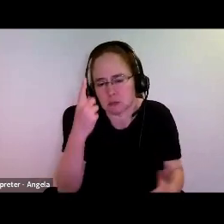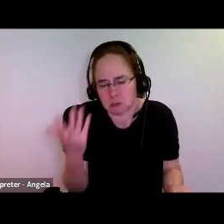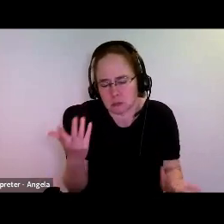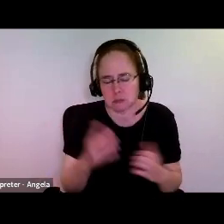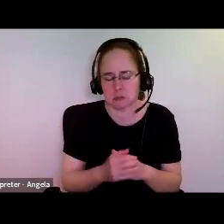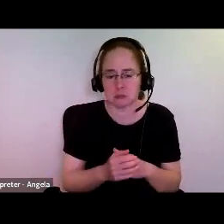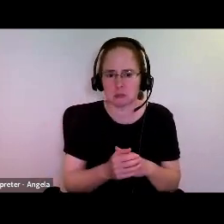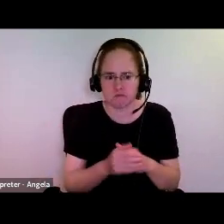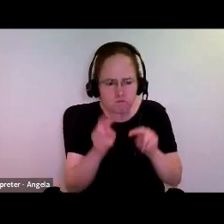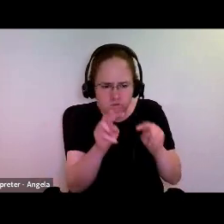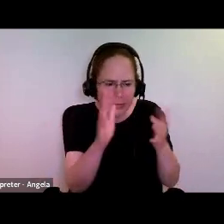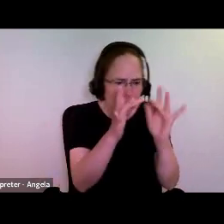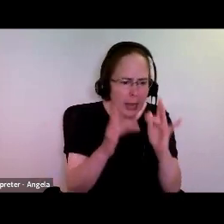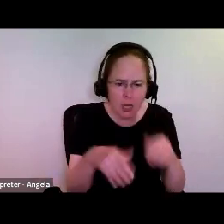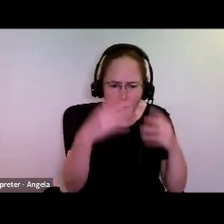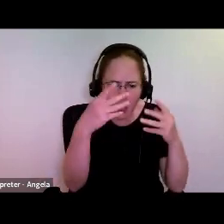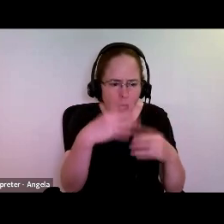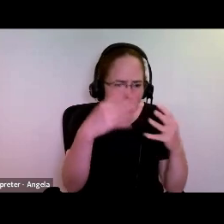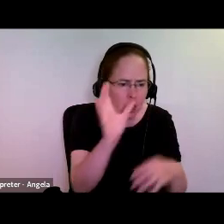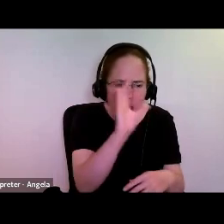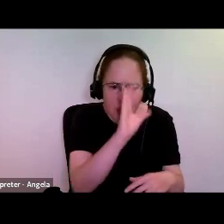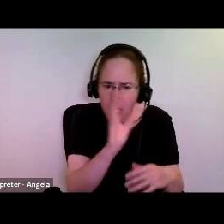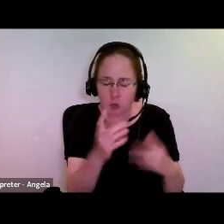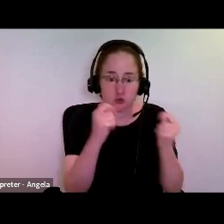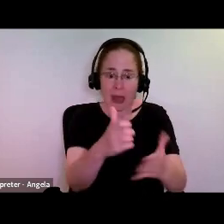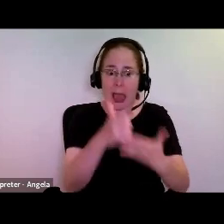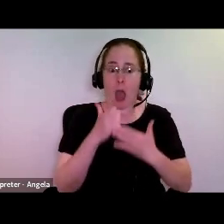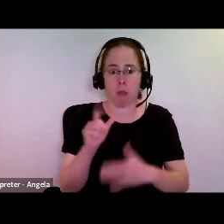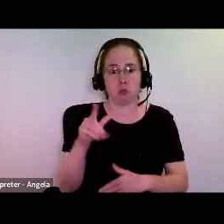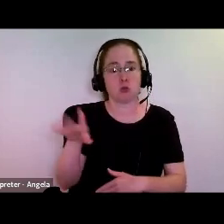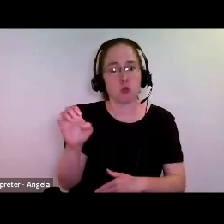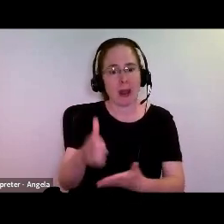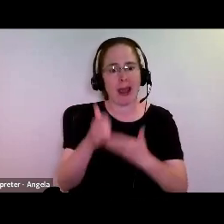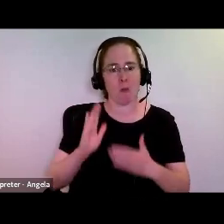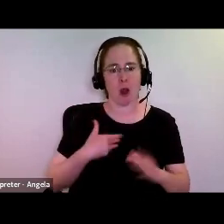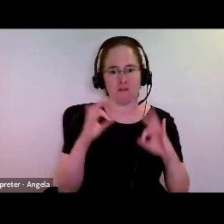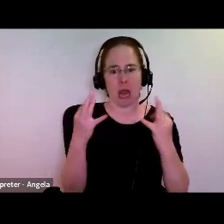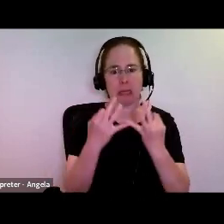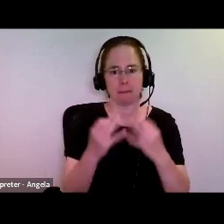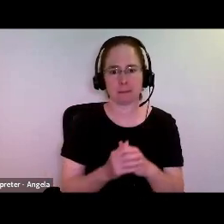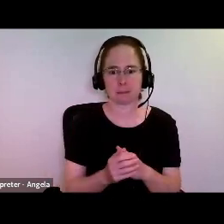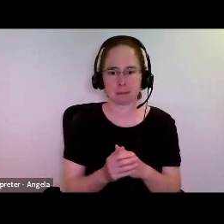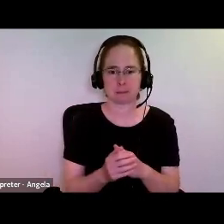Looking on the internet for any piece of the puzzle to help Luke and to help us as a family.